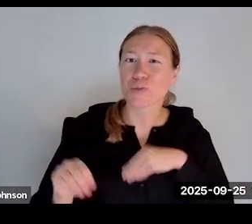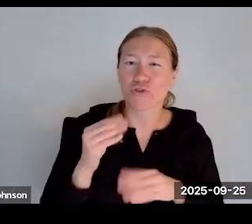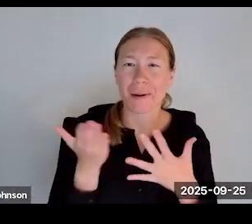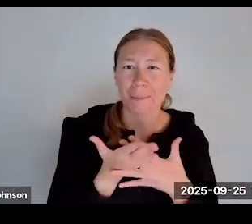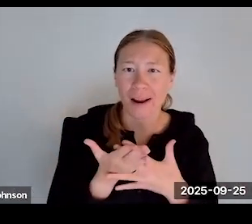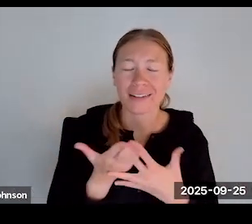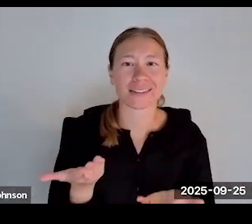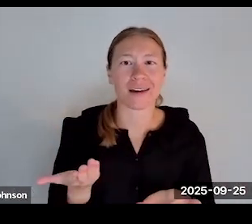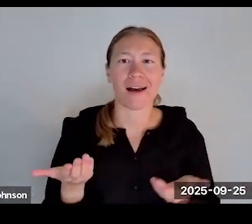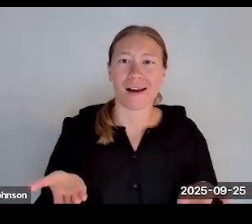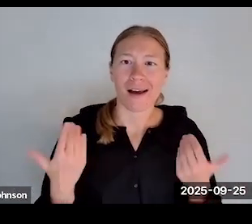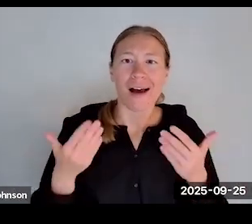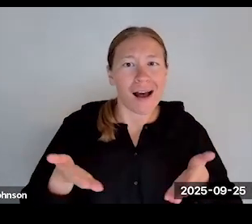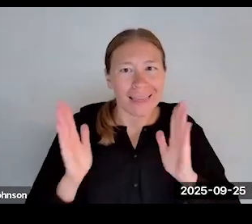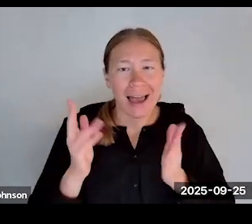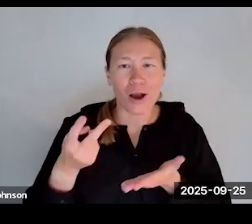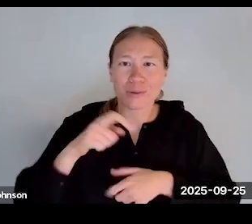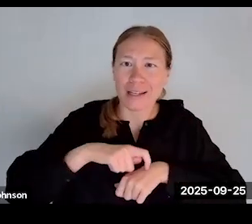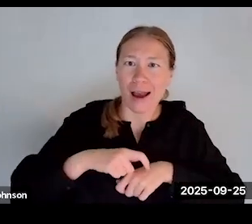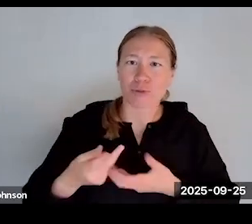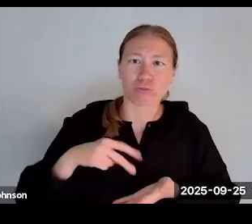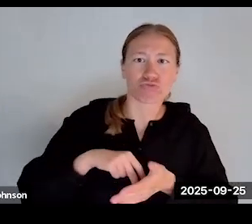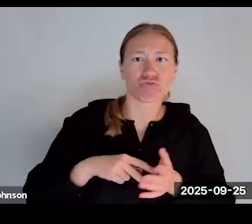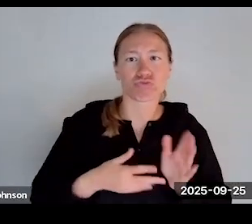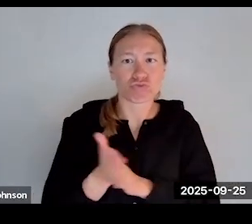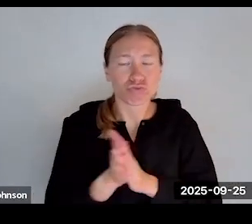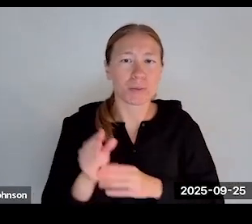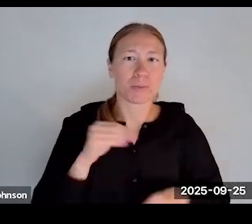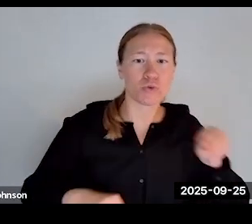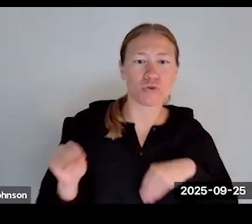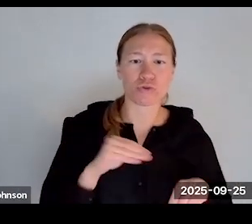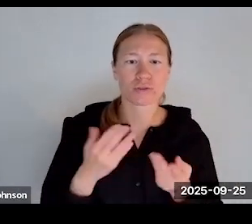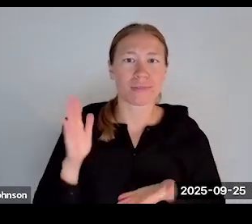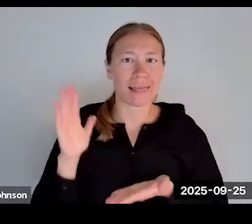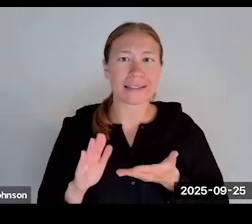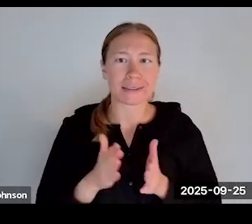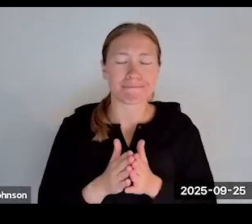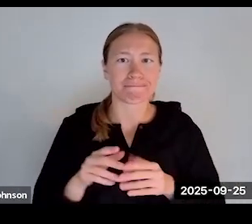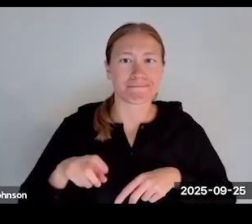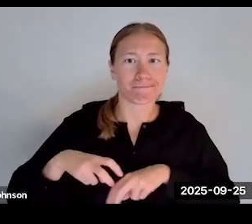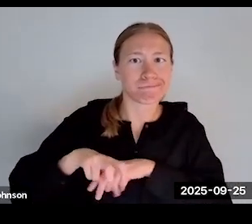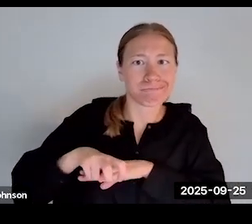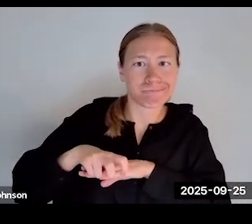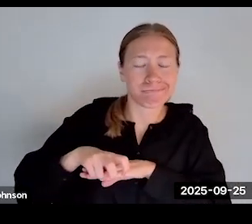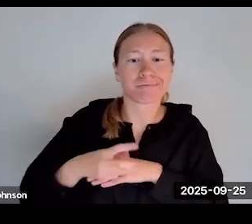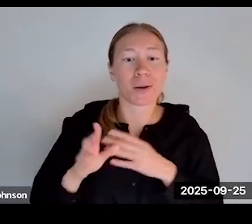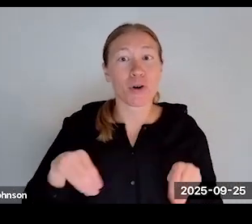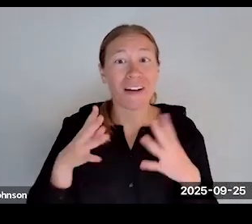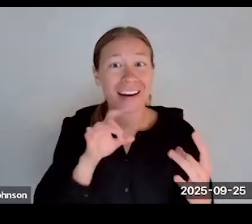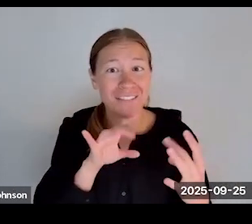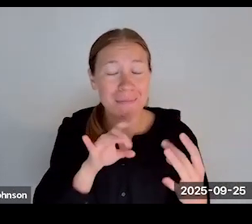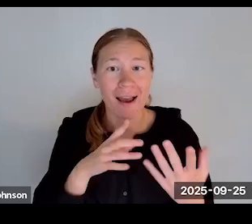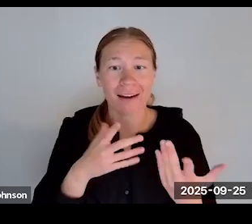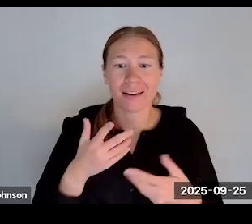help reduce distractions and manage restlessness. Providing timely feedback reinforces progress and can help